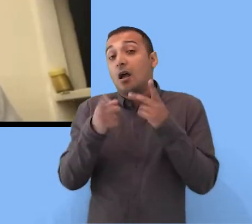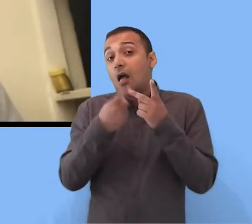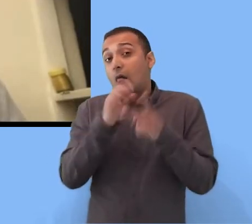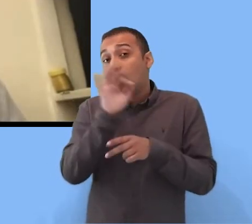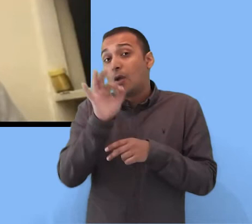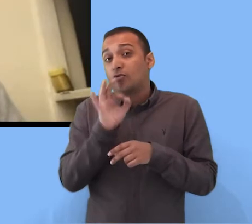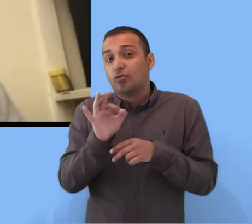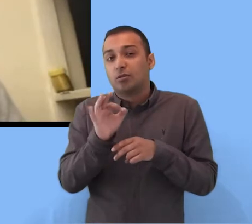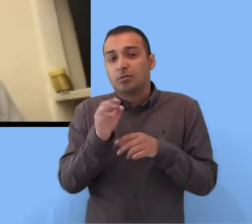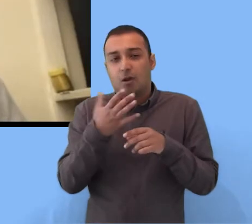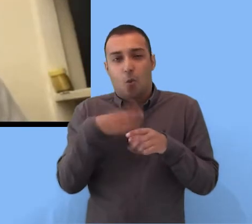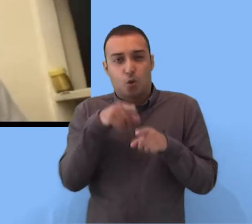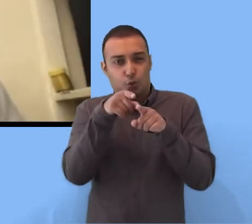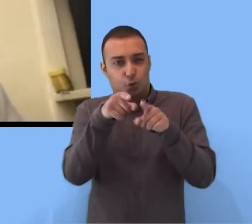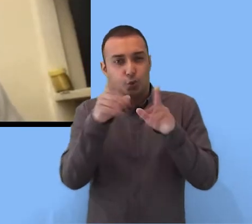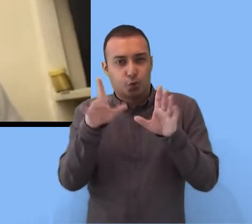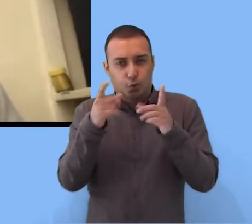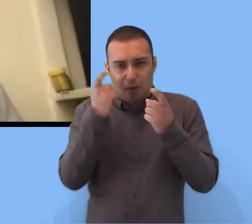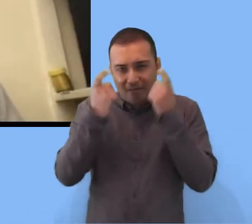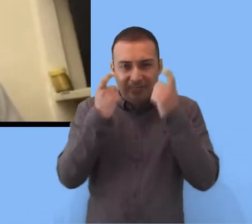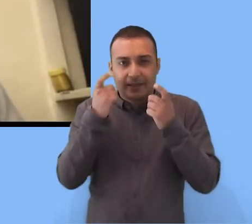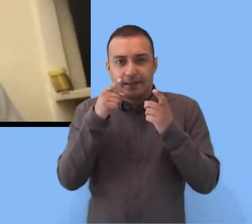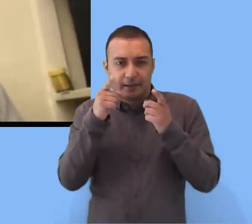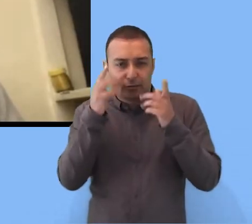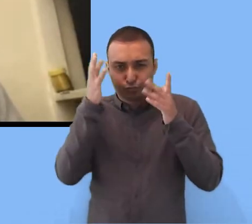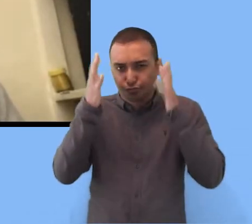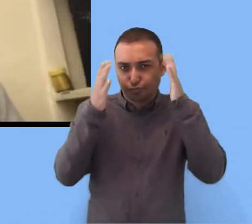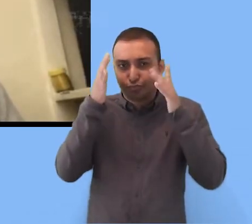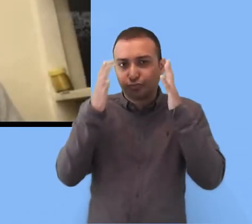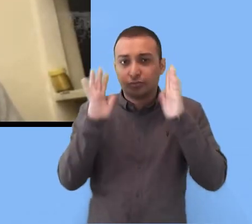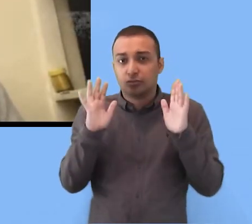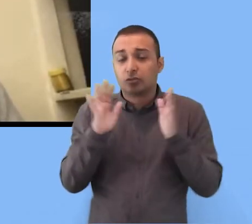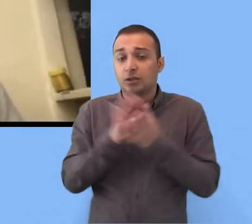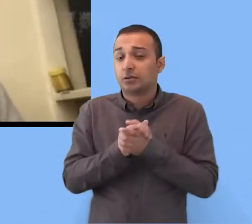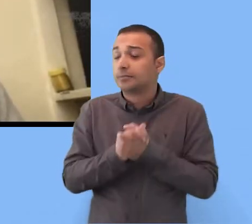for everybody to think about and reflect on.